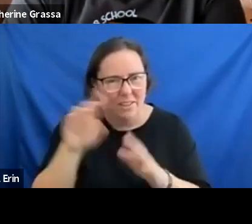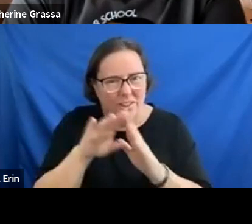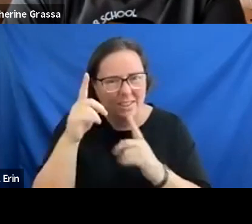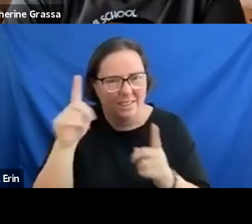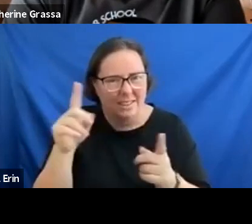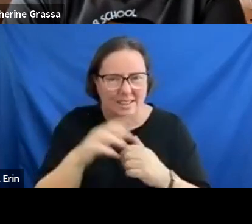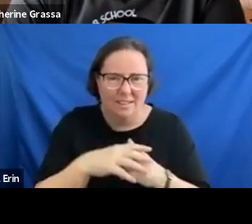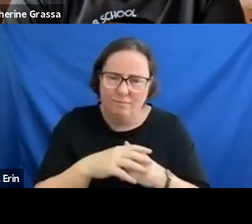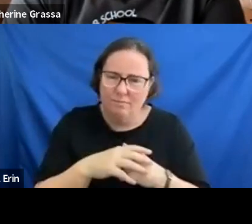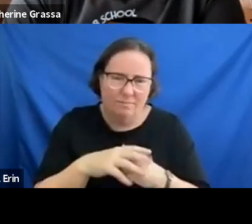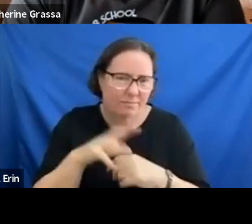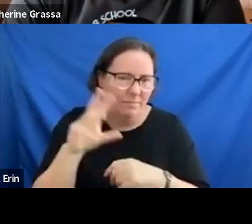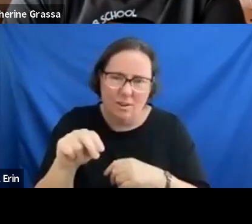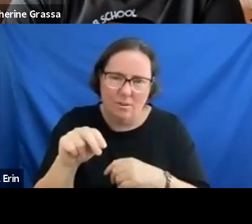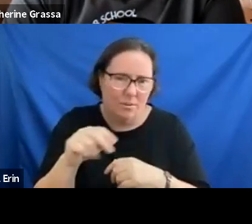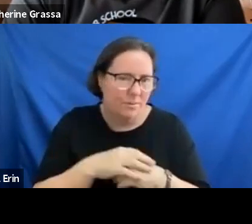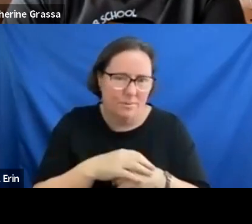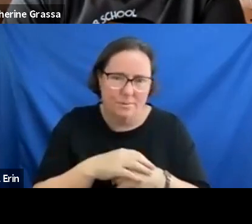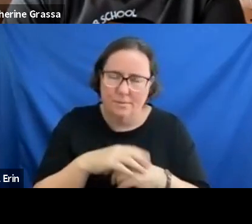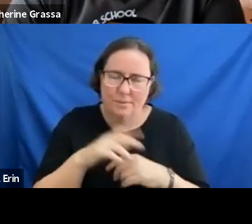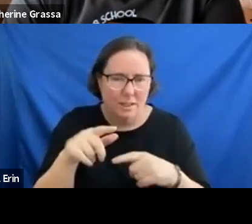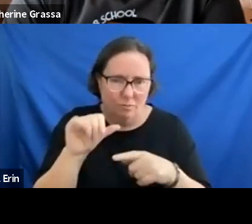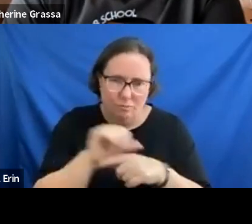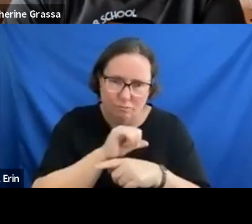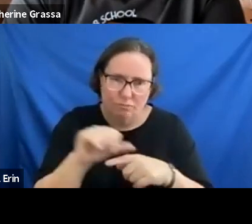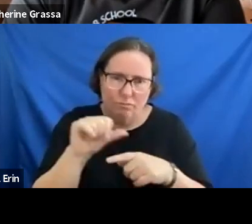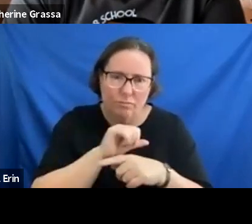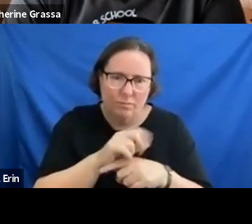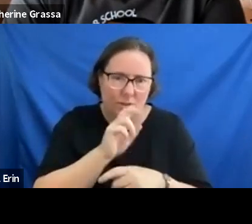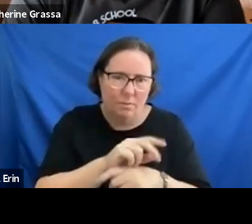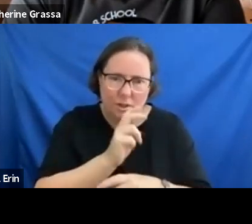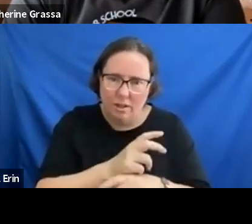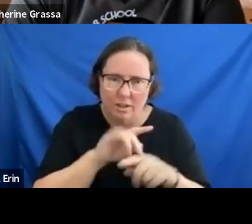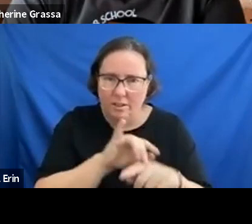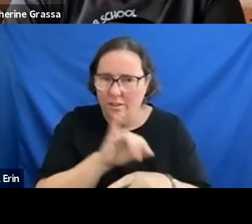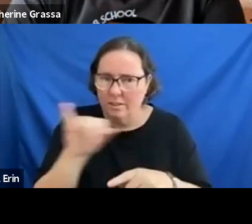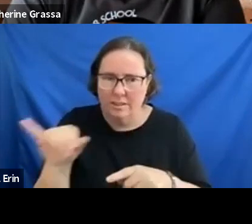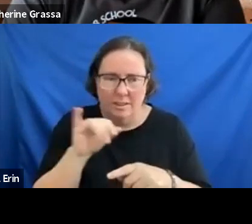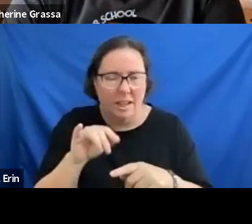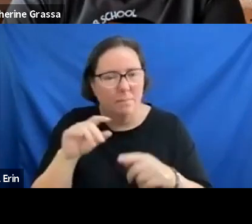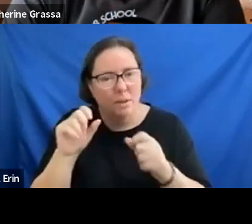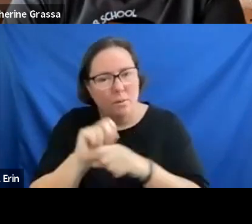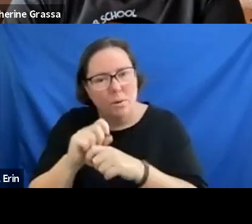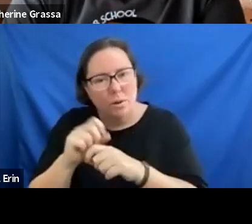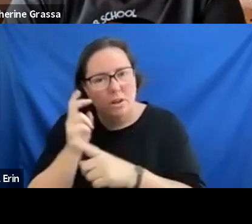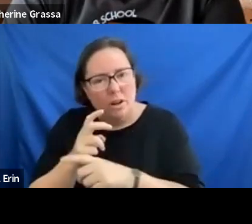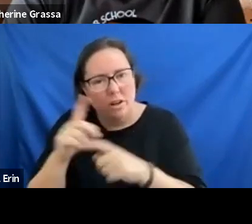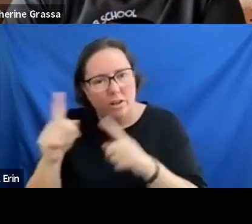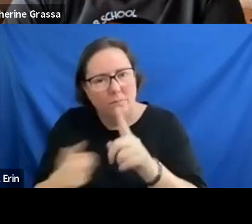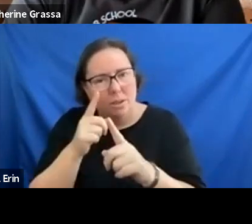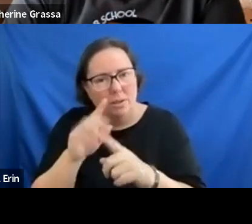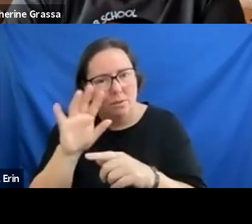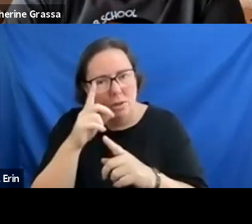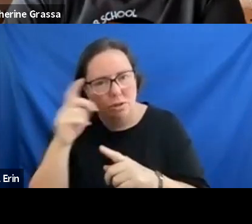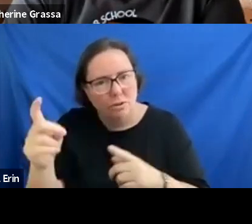success? Definitely not, okay? So is it legal to work hard to pursue your own dream?